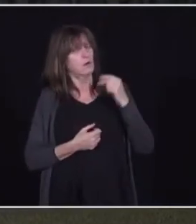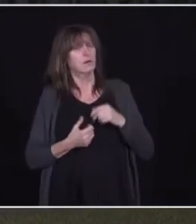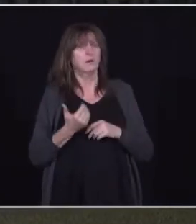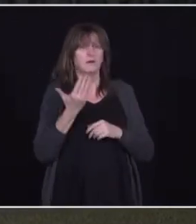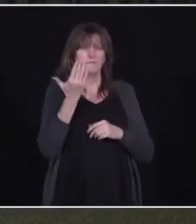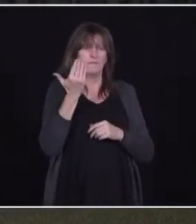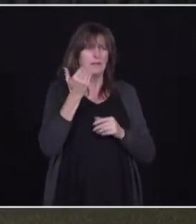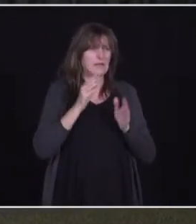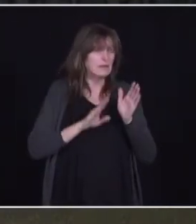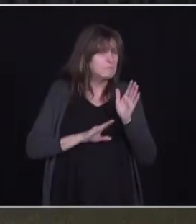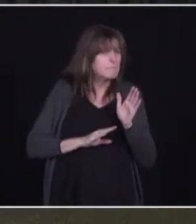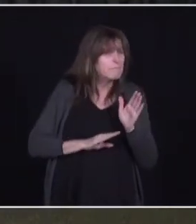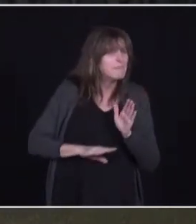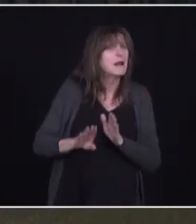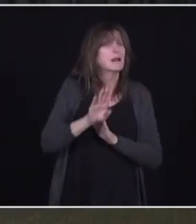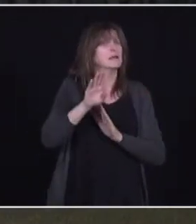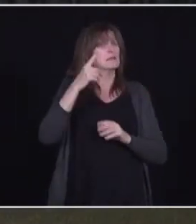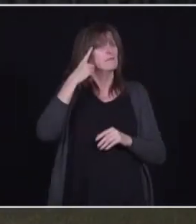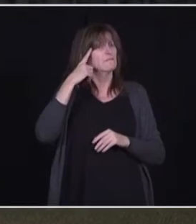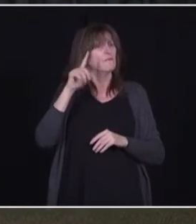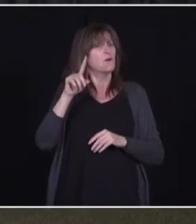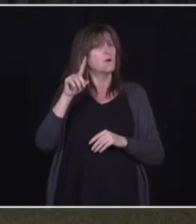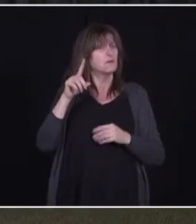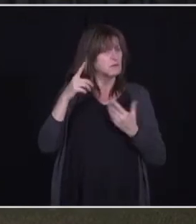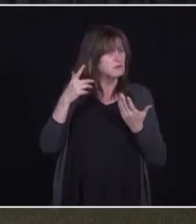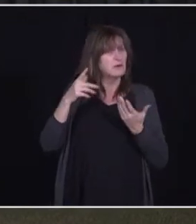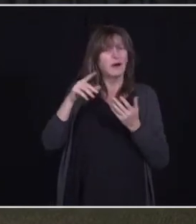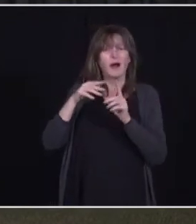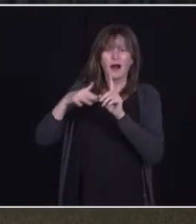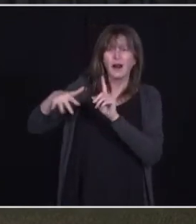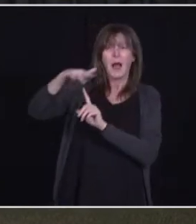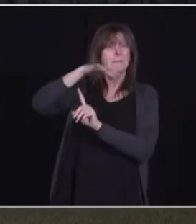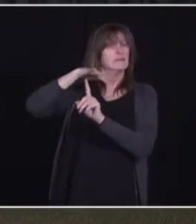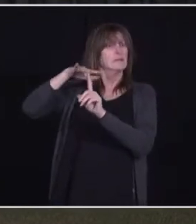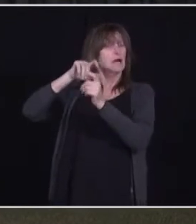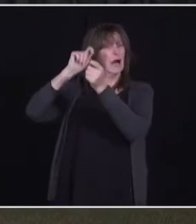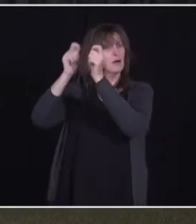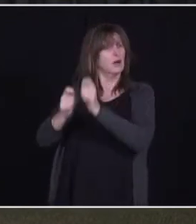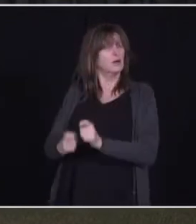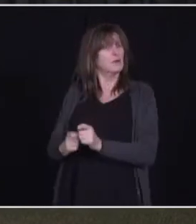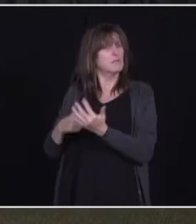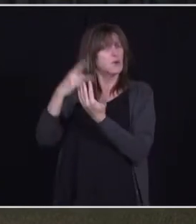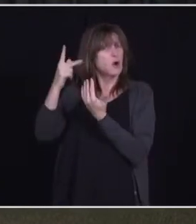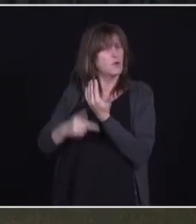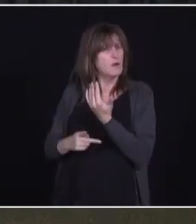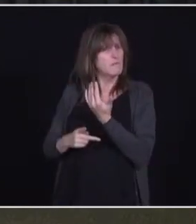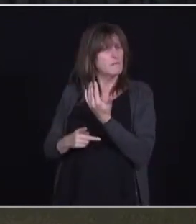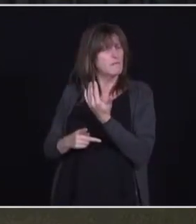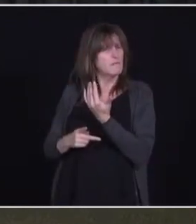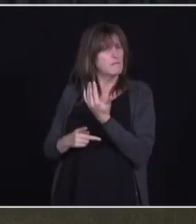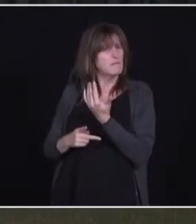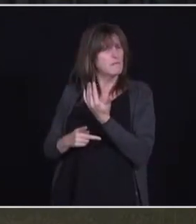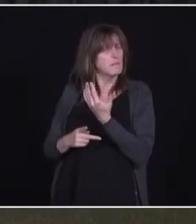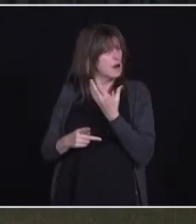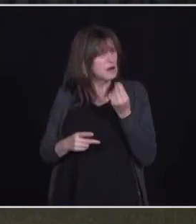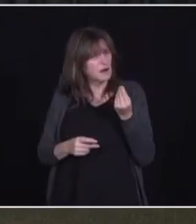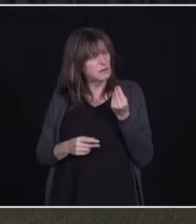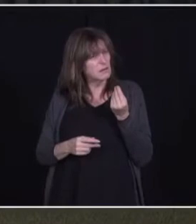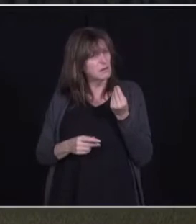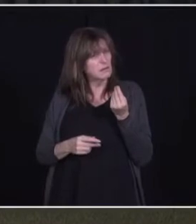way, why don't you sign on to a new national program for childcare, for pharmacare, and long-term care? Do you buy